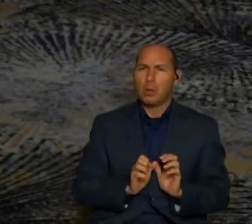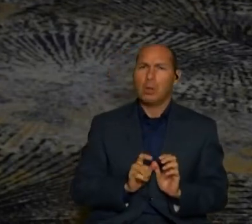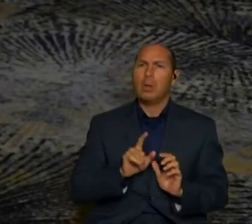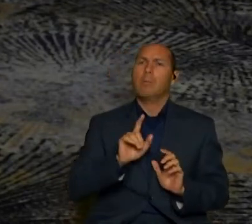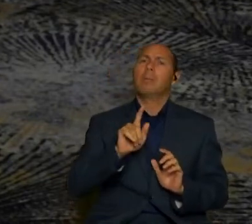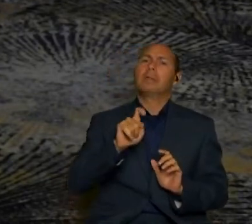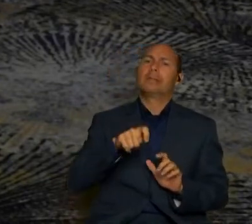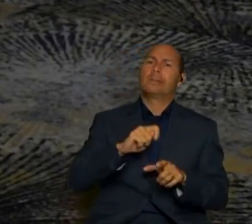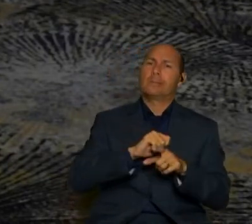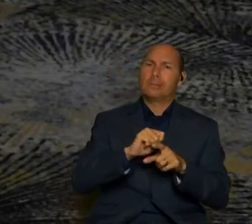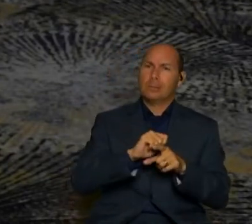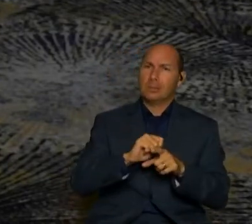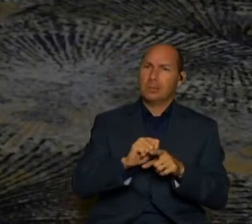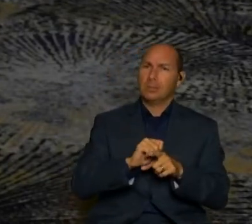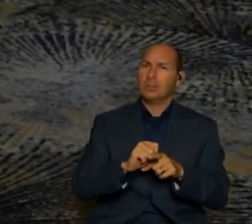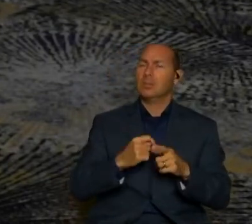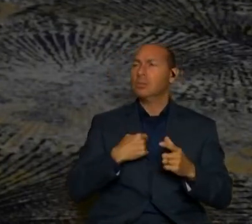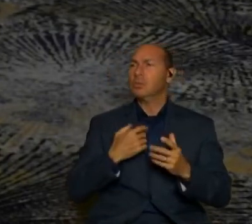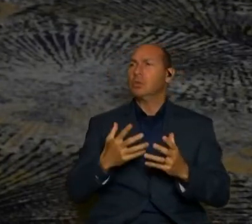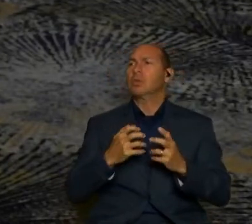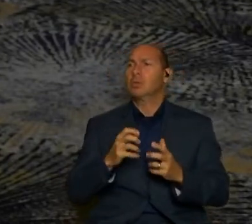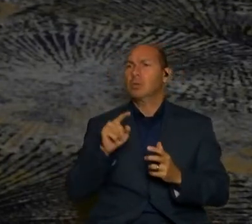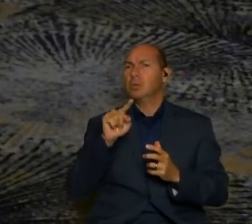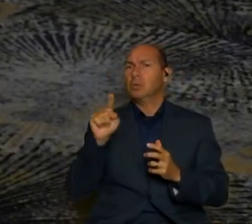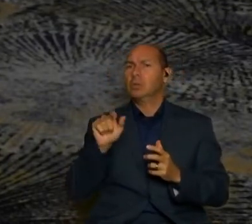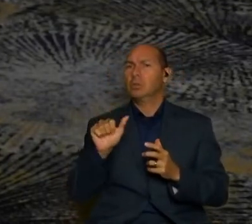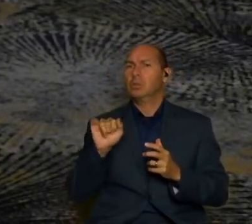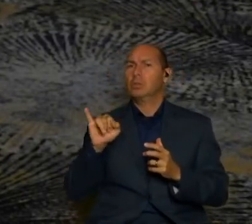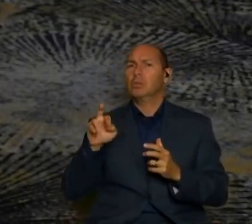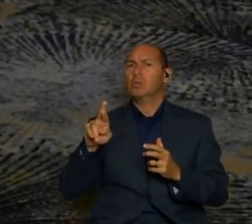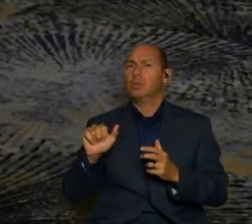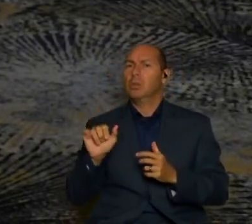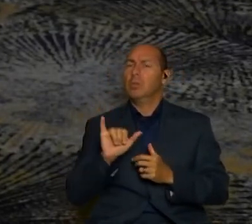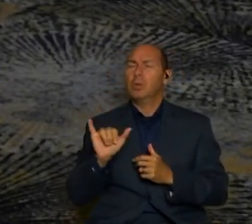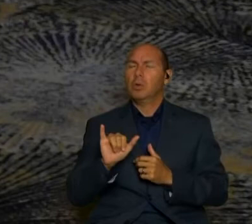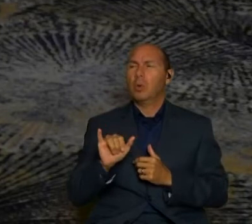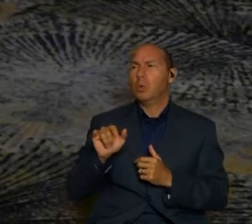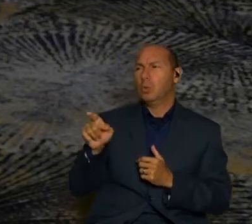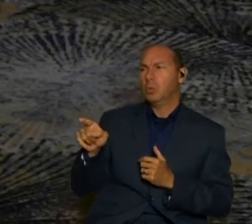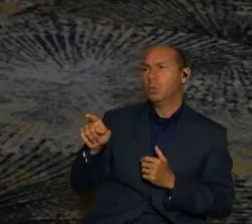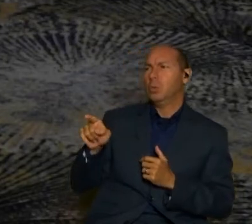where you, and then I'll ask Saida, but I want to ask the two of you, Juan Carlos